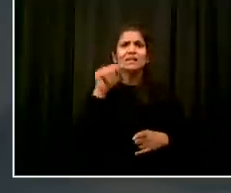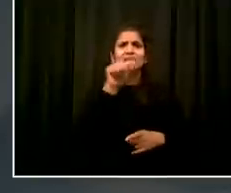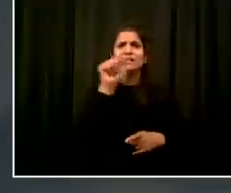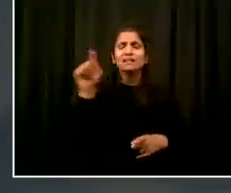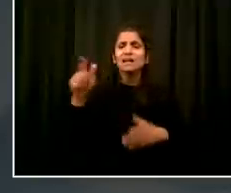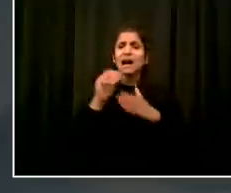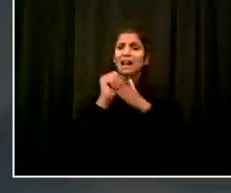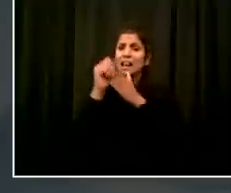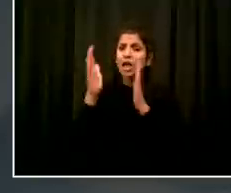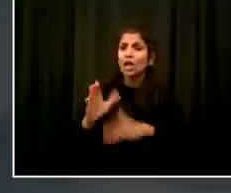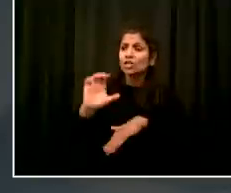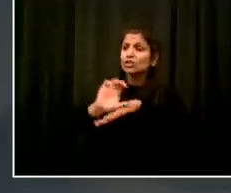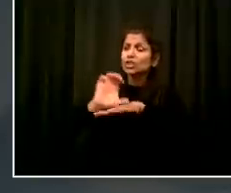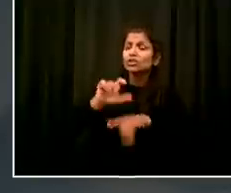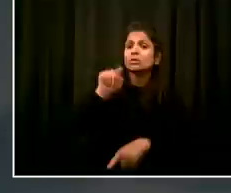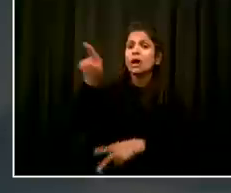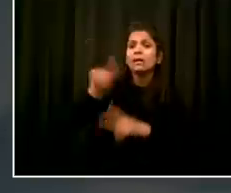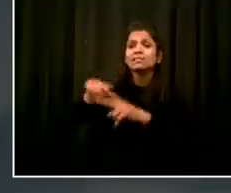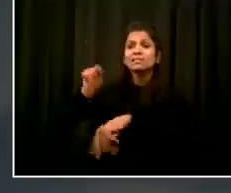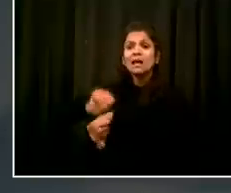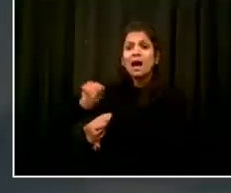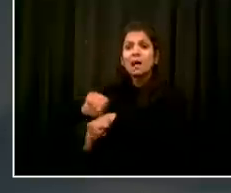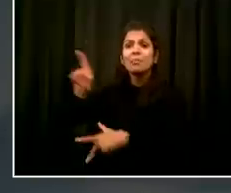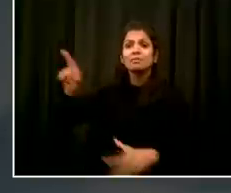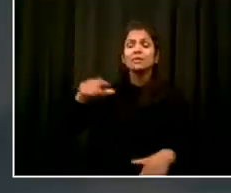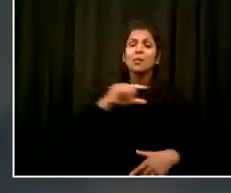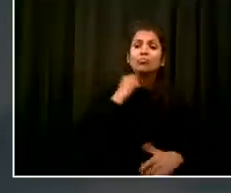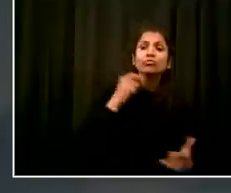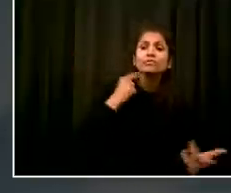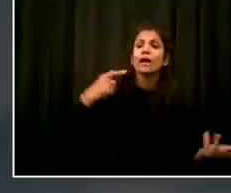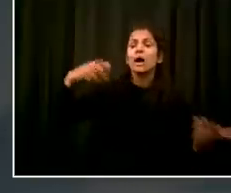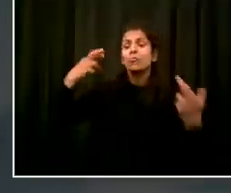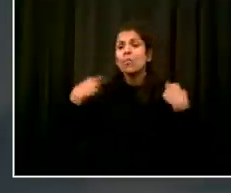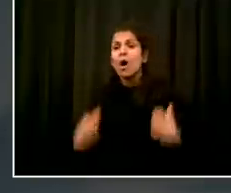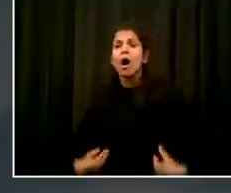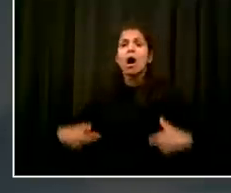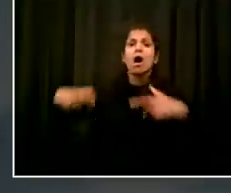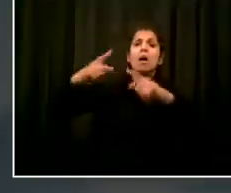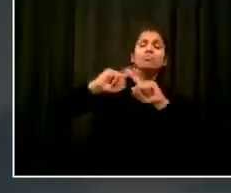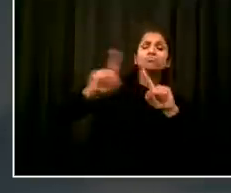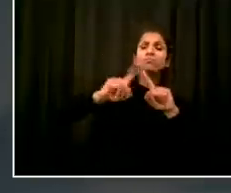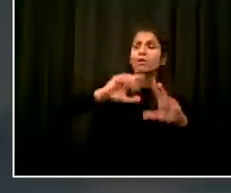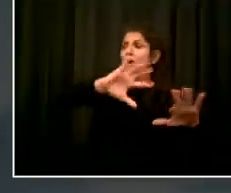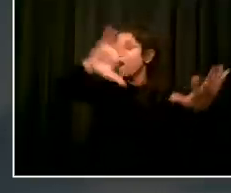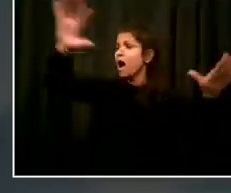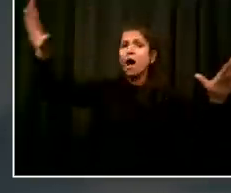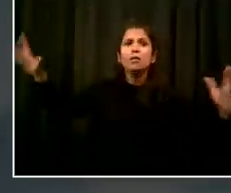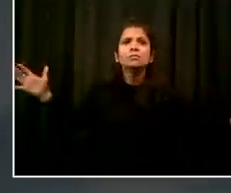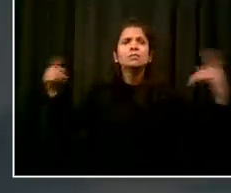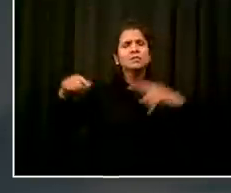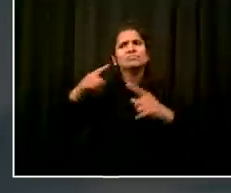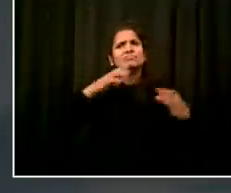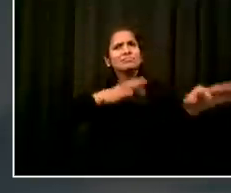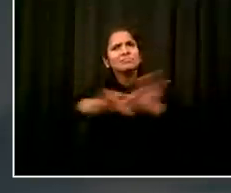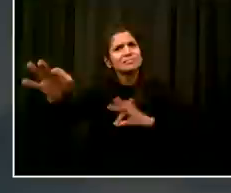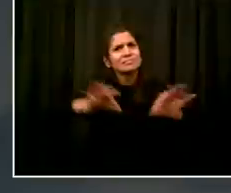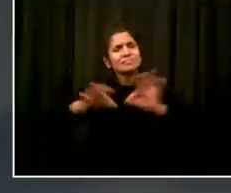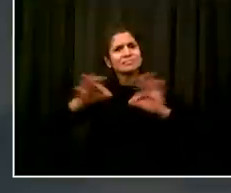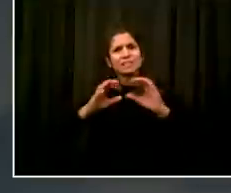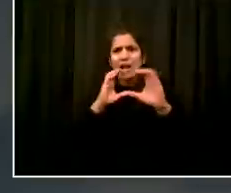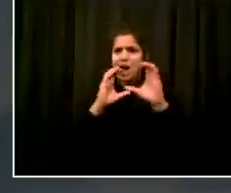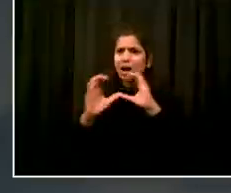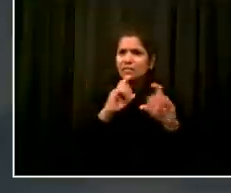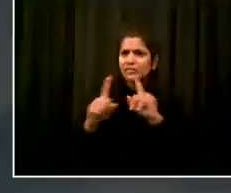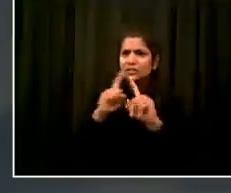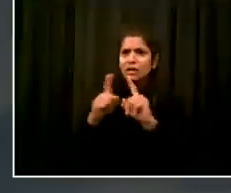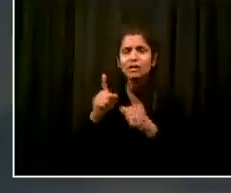moving forward. I could tell you that, you know, it's reported this morning about conversations with the governor. Any conversation